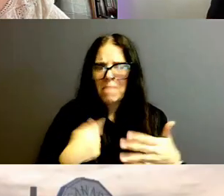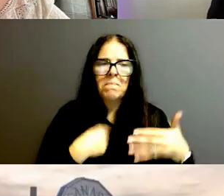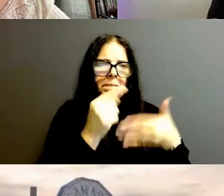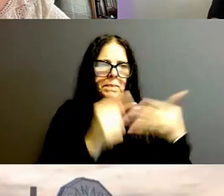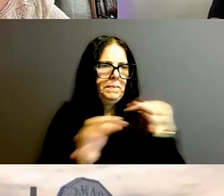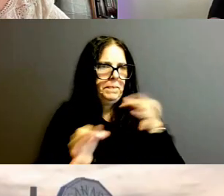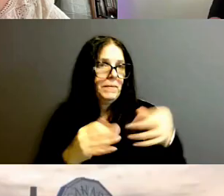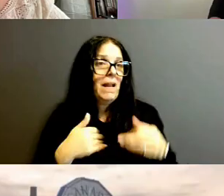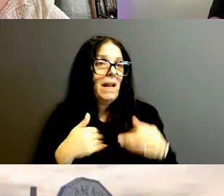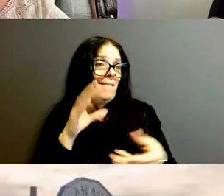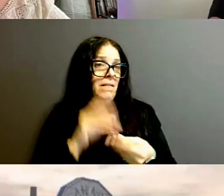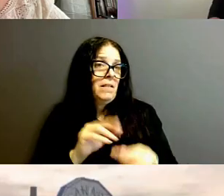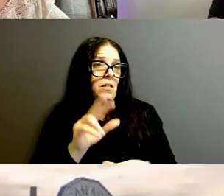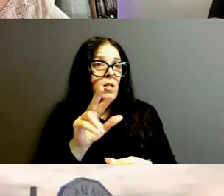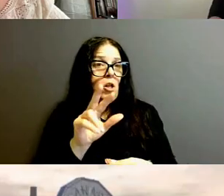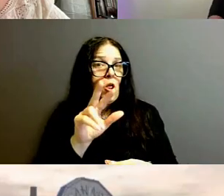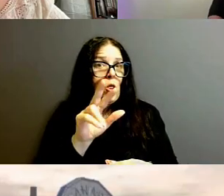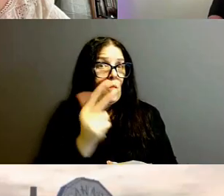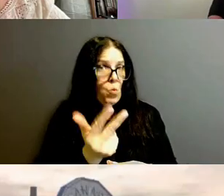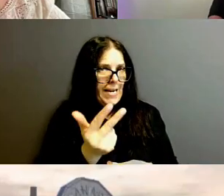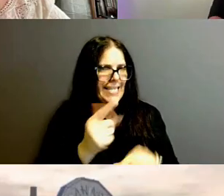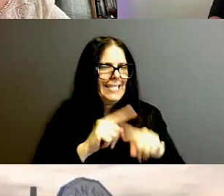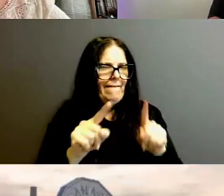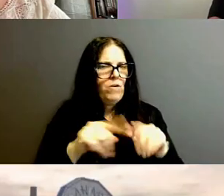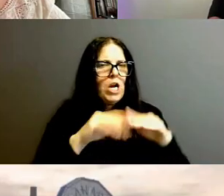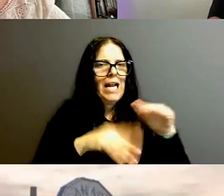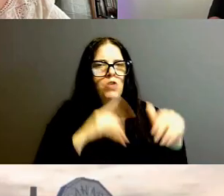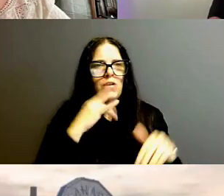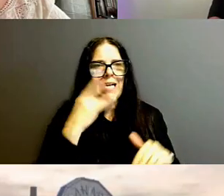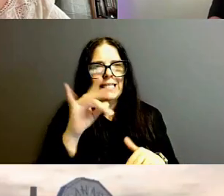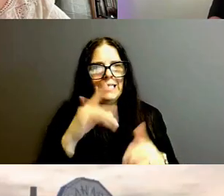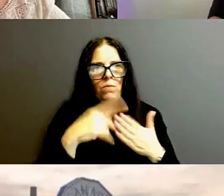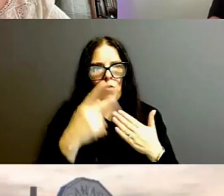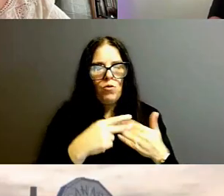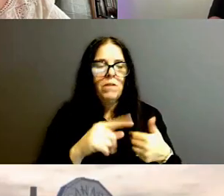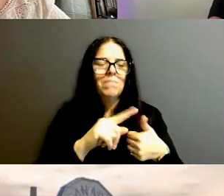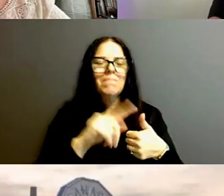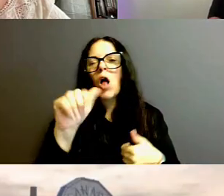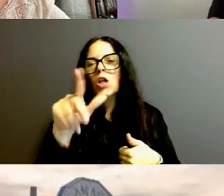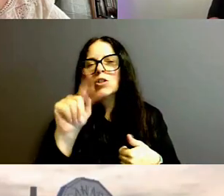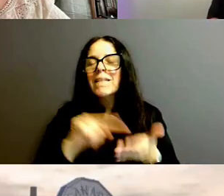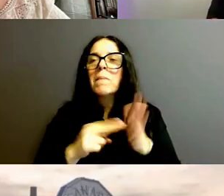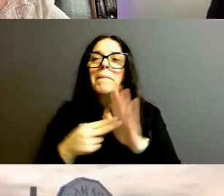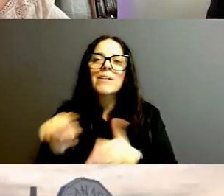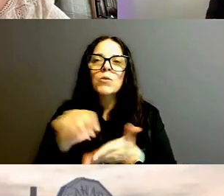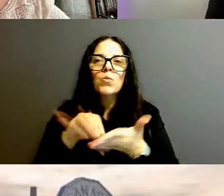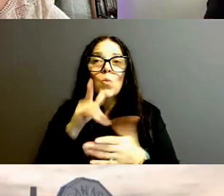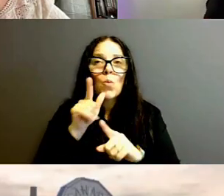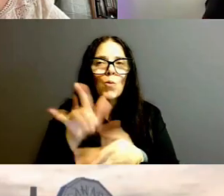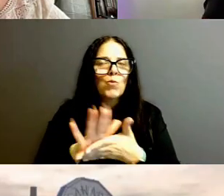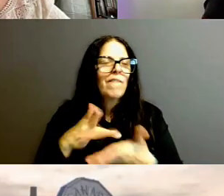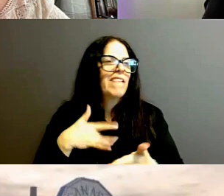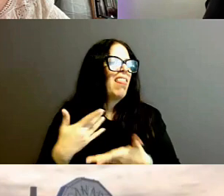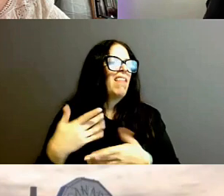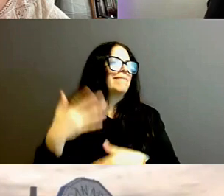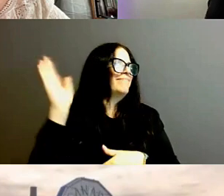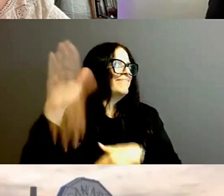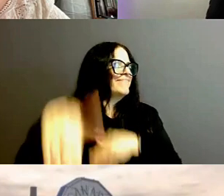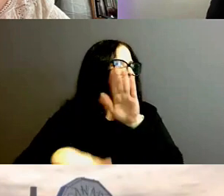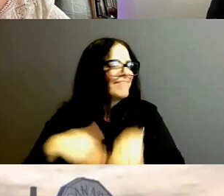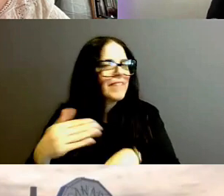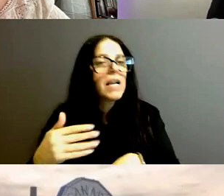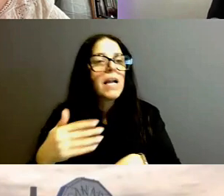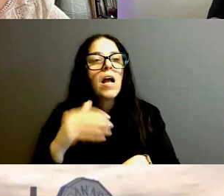3 under 18 programs, alternative programs. So, the students that are disengaged. We also offer the school